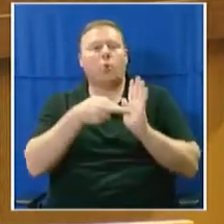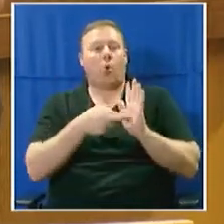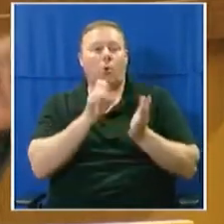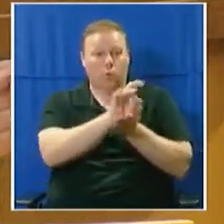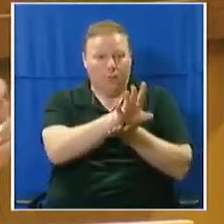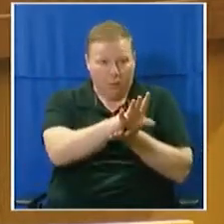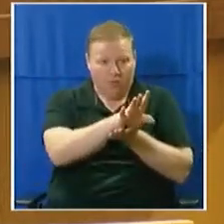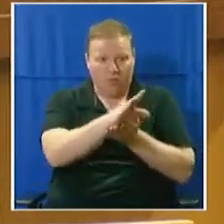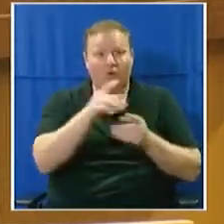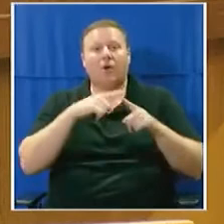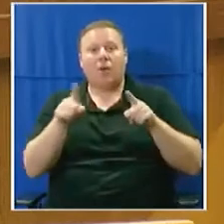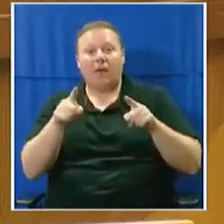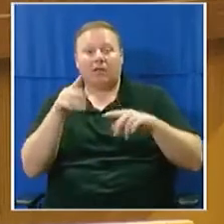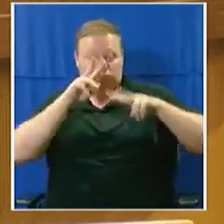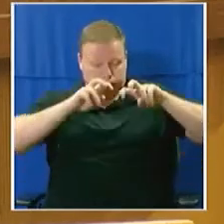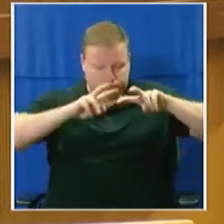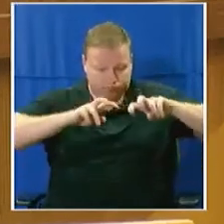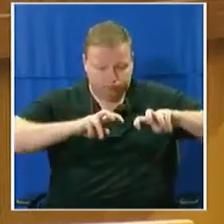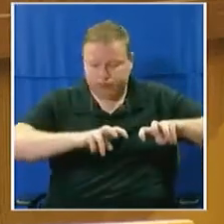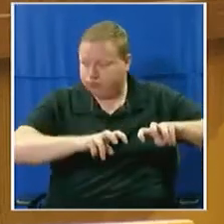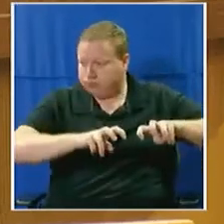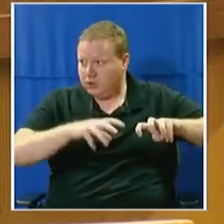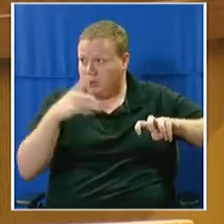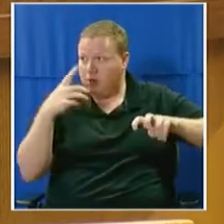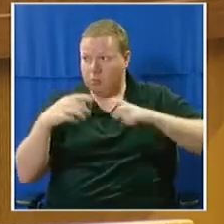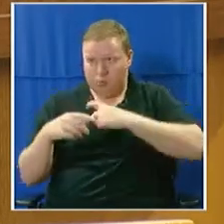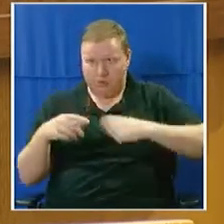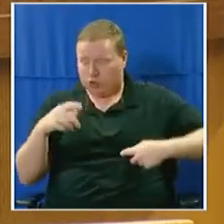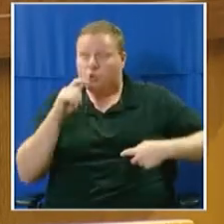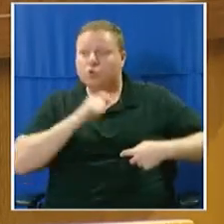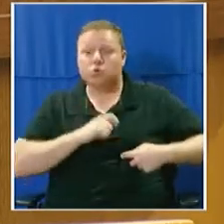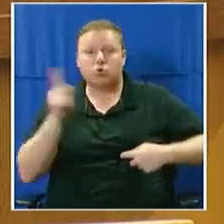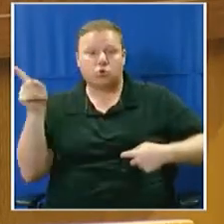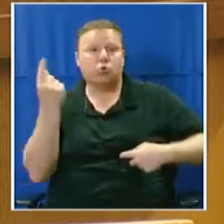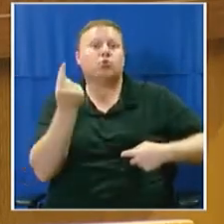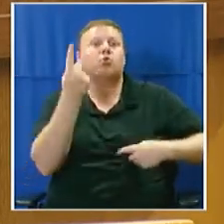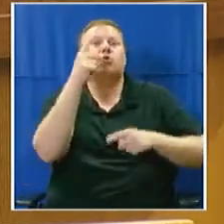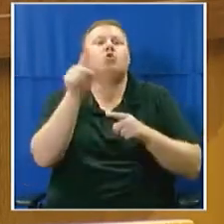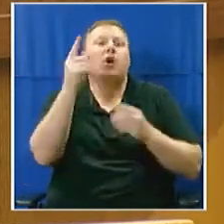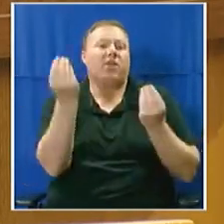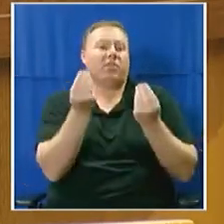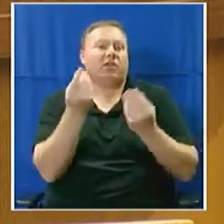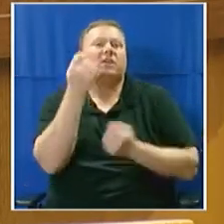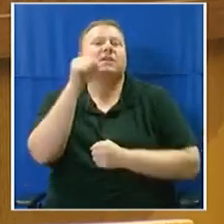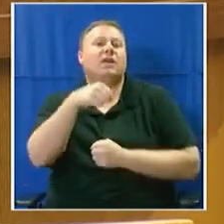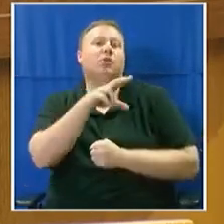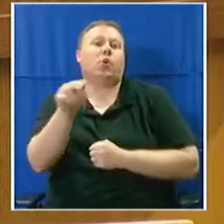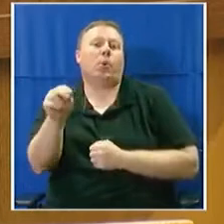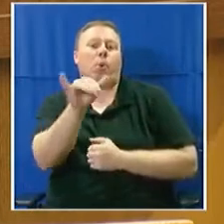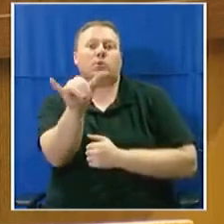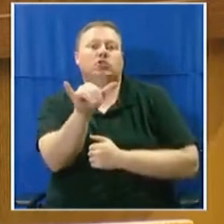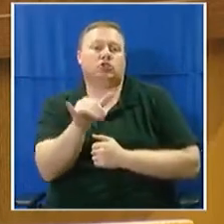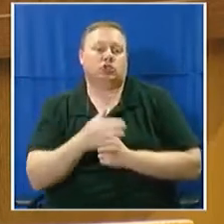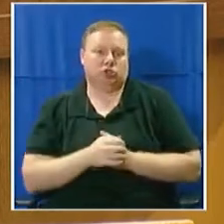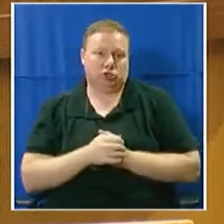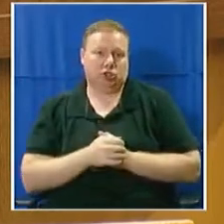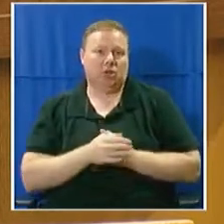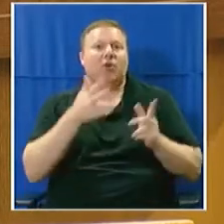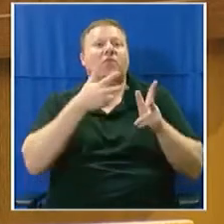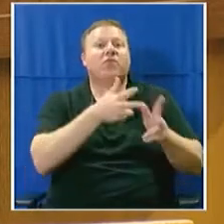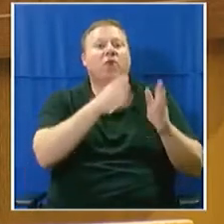its oversight function of the President in terms of Section 55(2)(b) of the Constitution. He added that